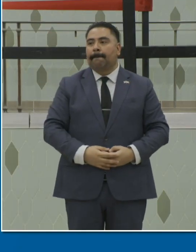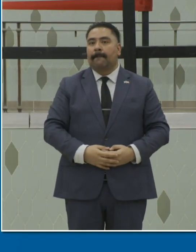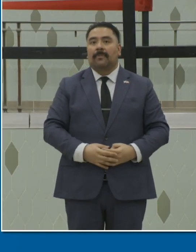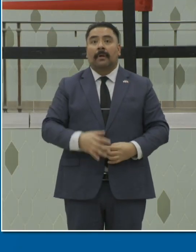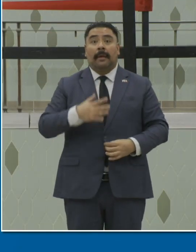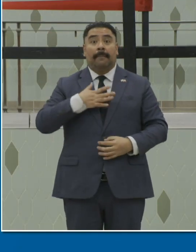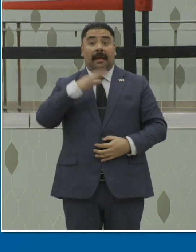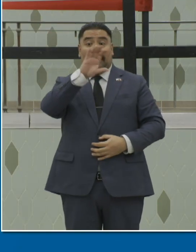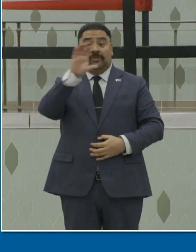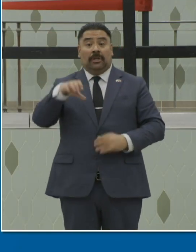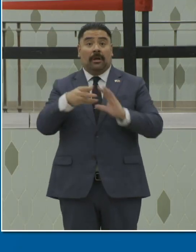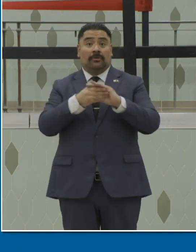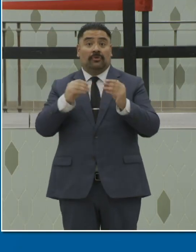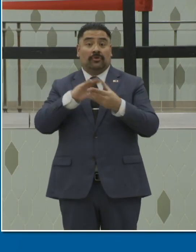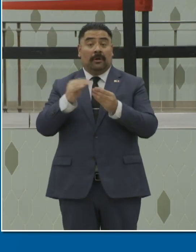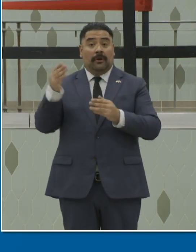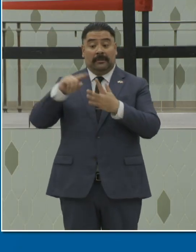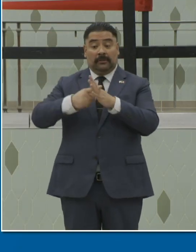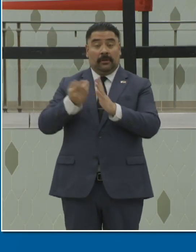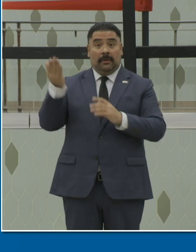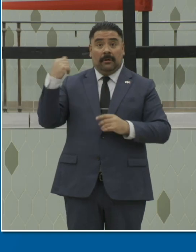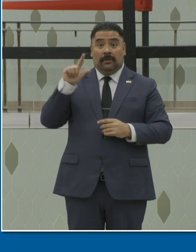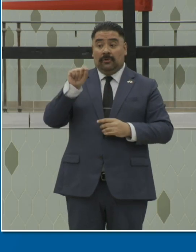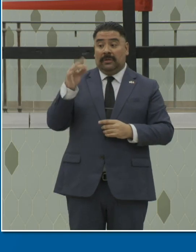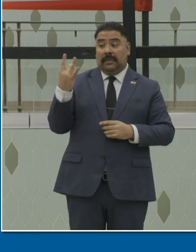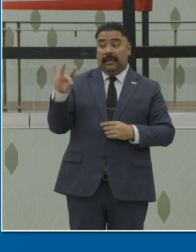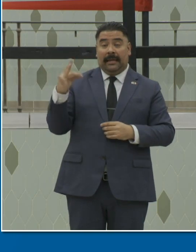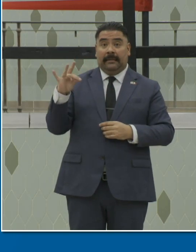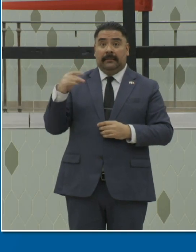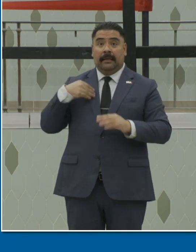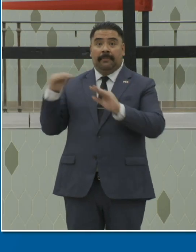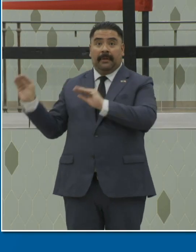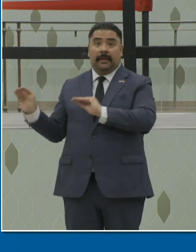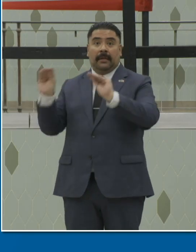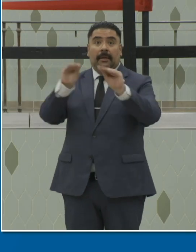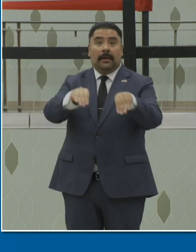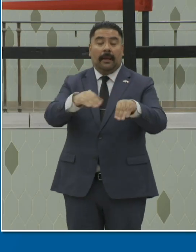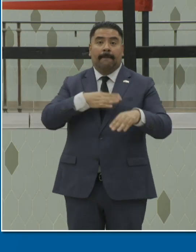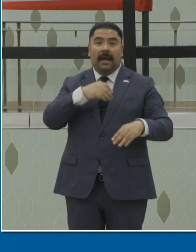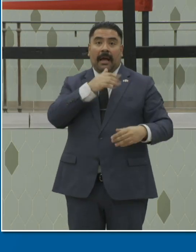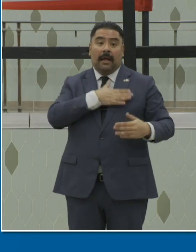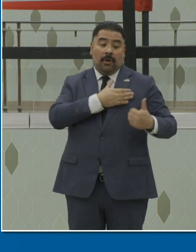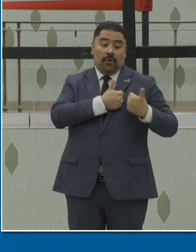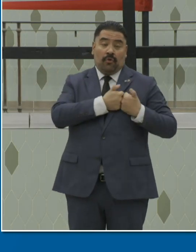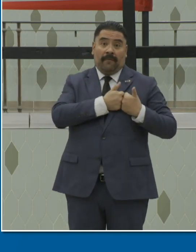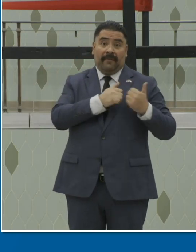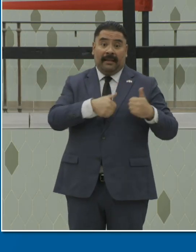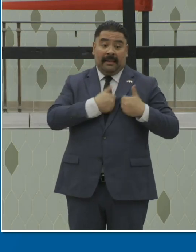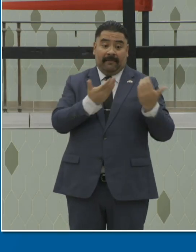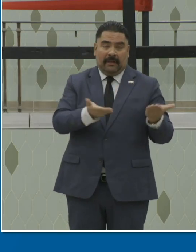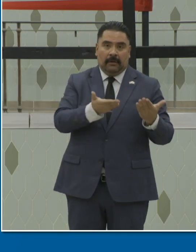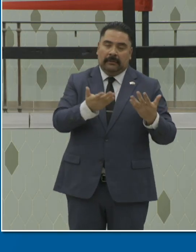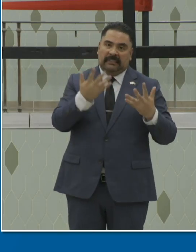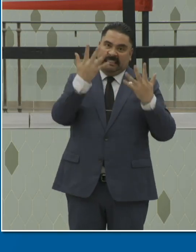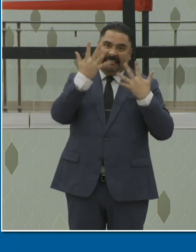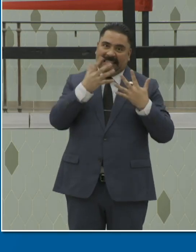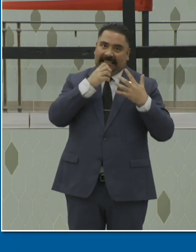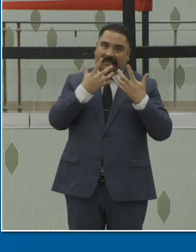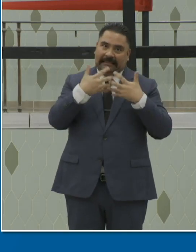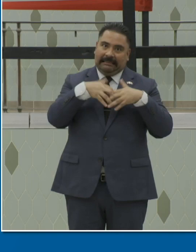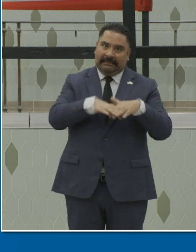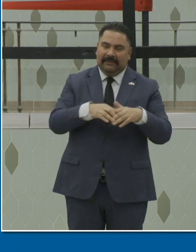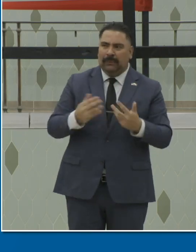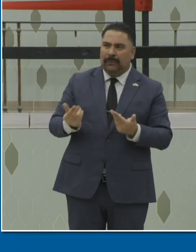My Chicago story started in 2018 when I moved out here to join a girlfriend that lived out here, and unfortunately that didn't work out.